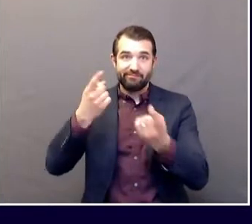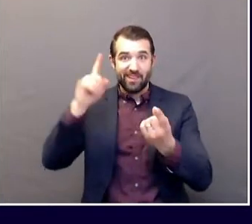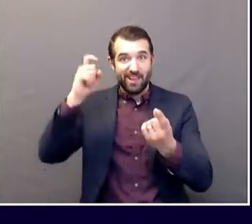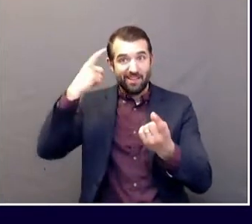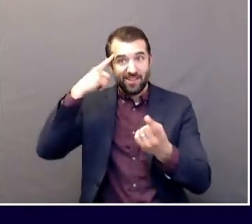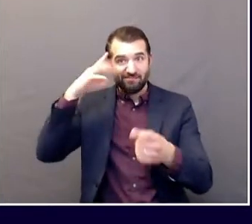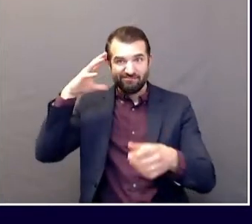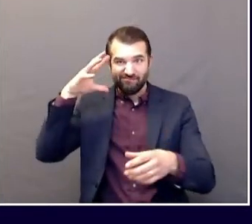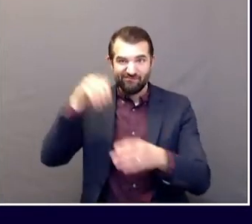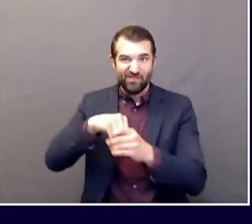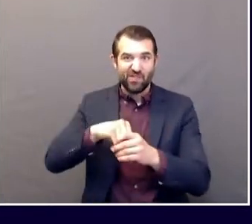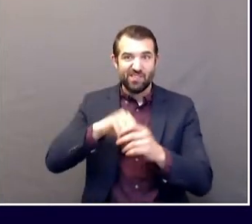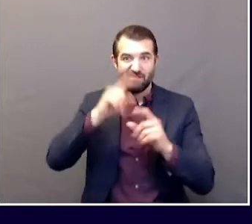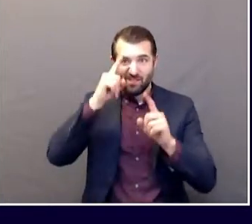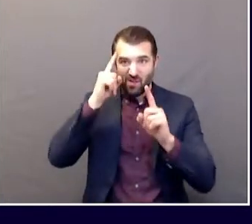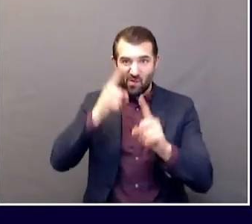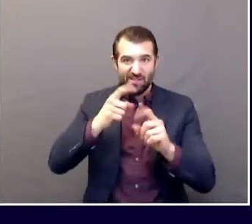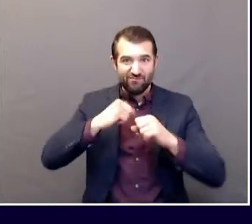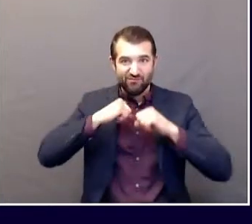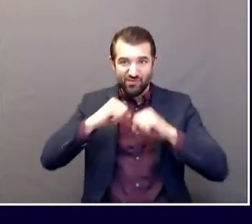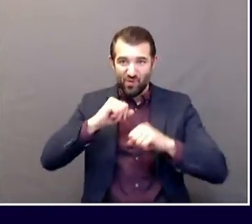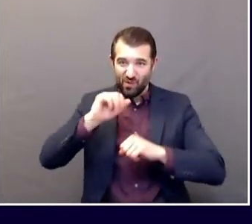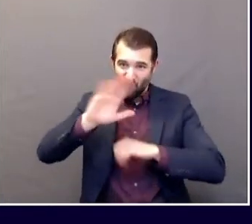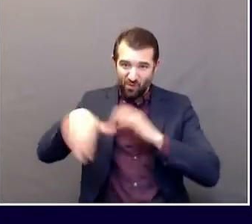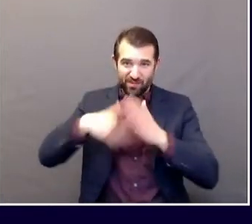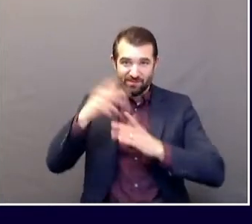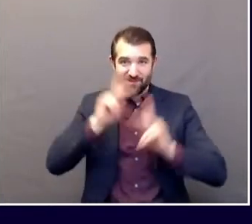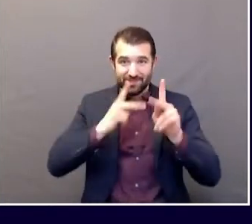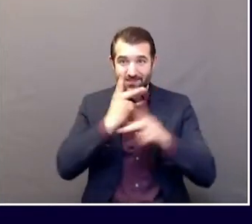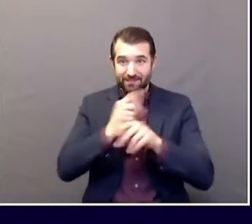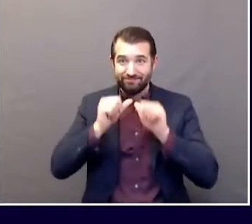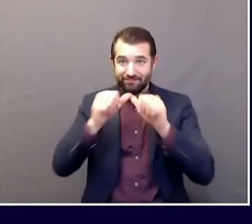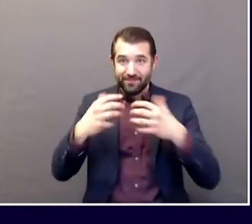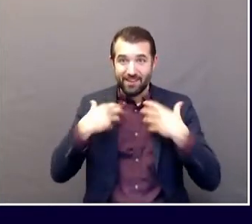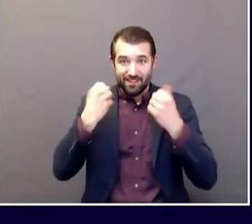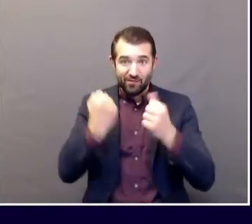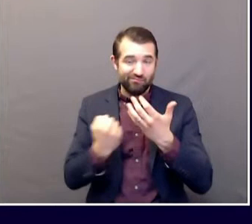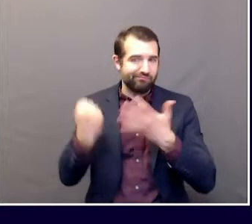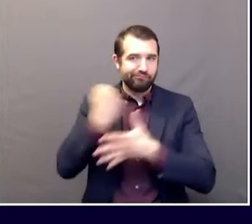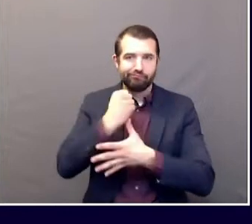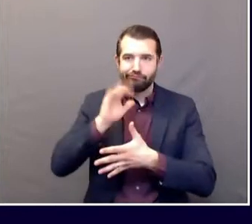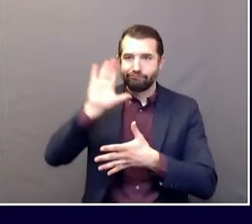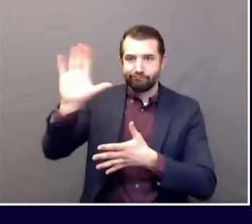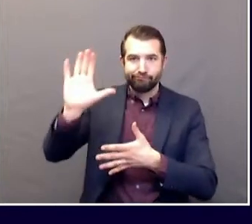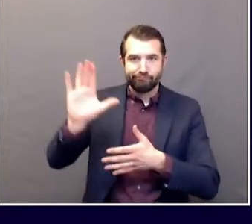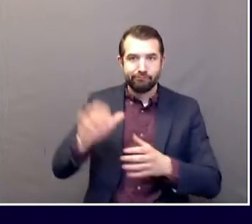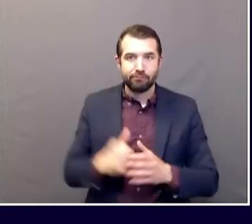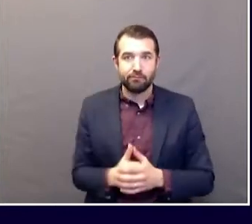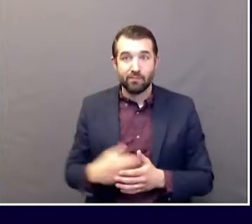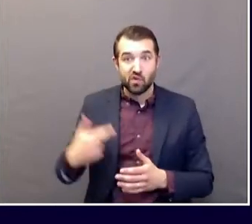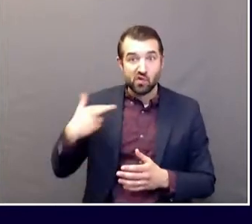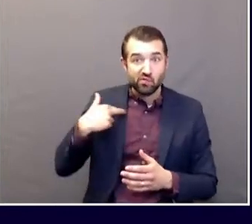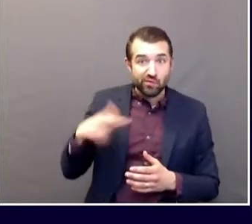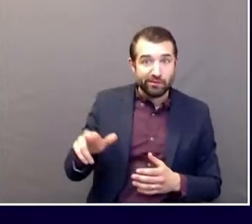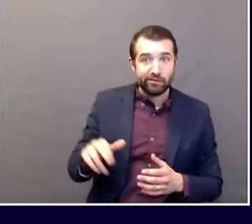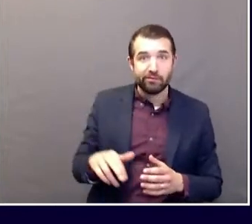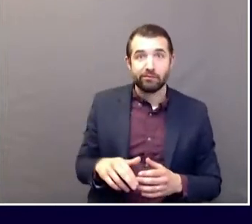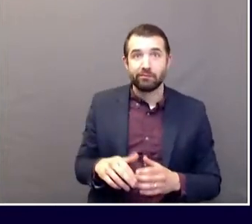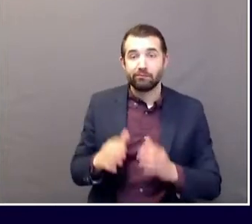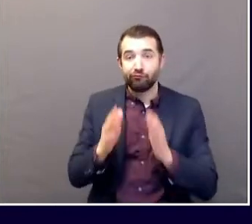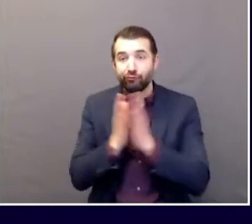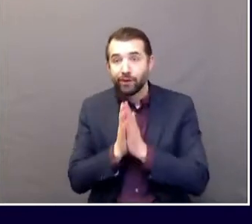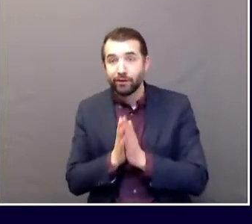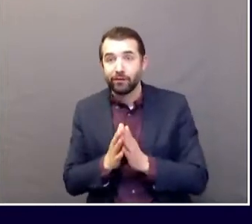other important considerations like those of houses of worship. The executive order that was issued last week that extended